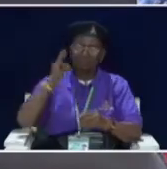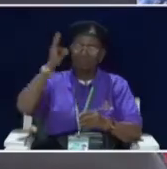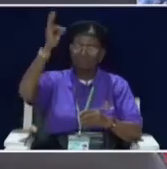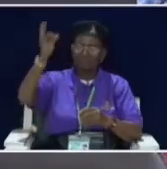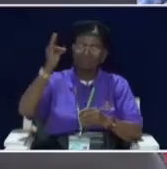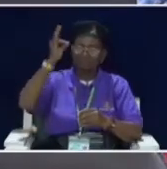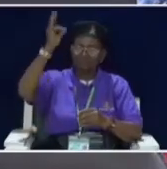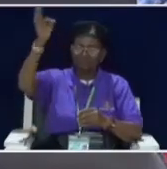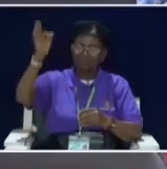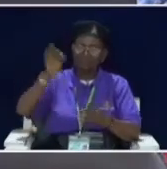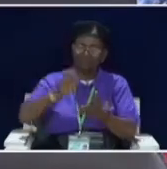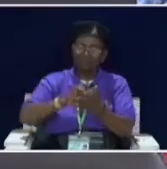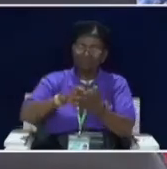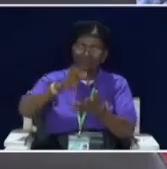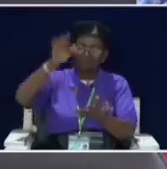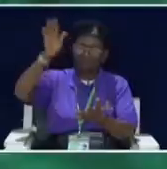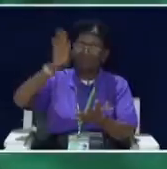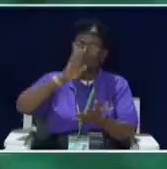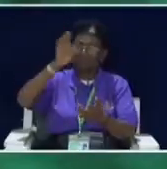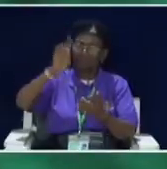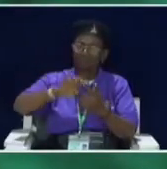to your